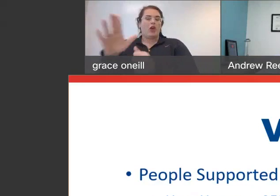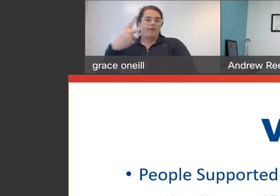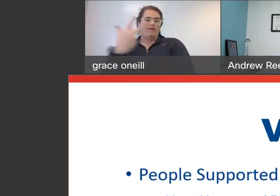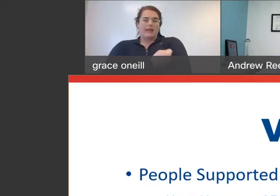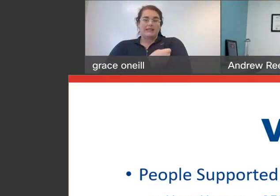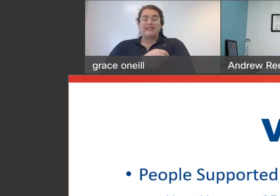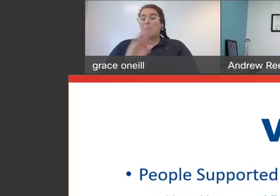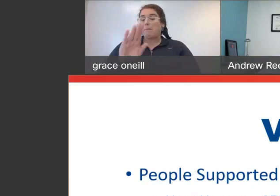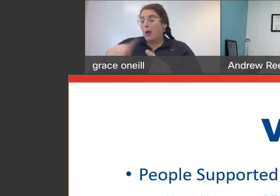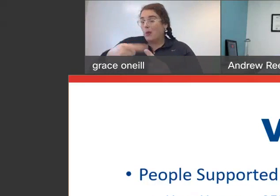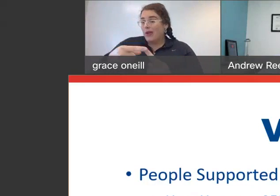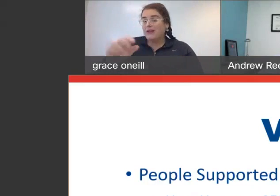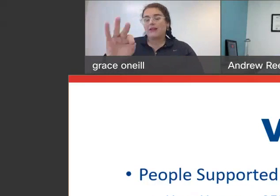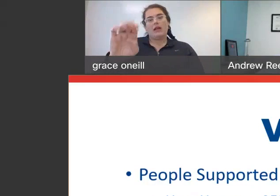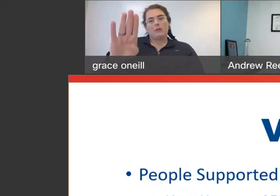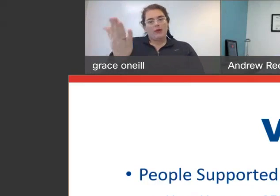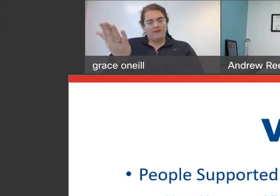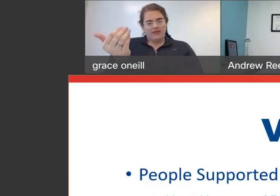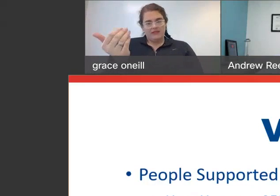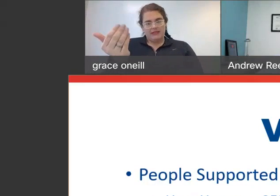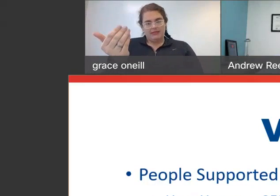February 15th, and we'll be